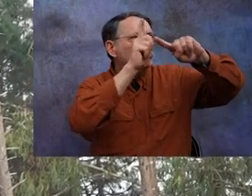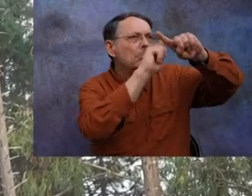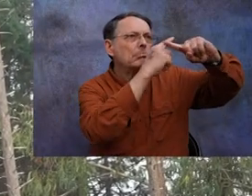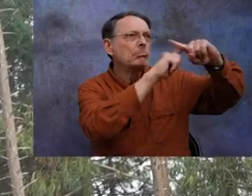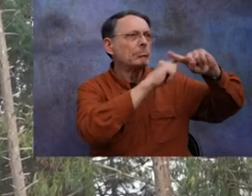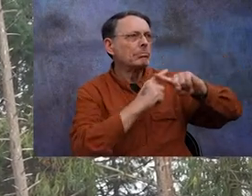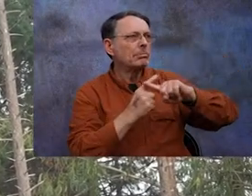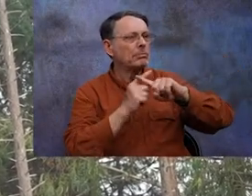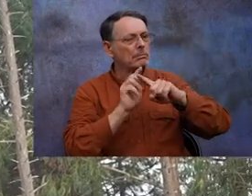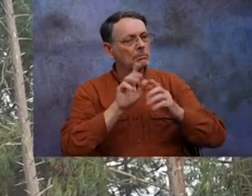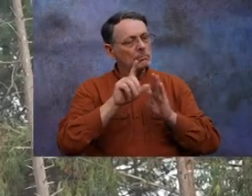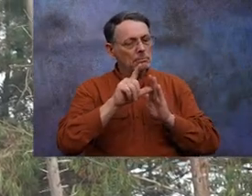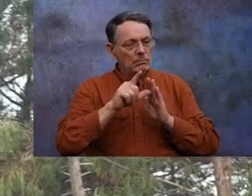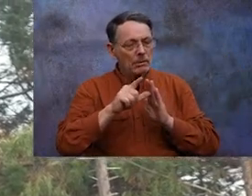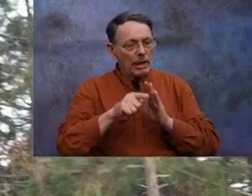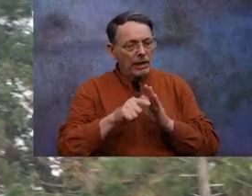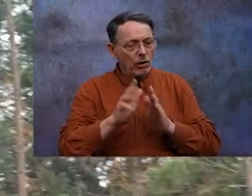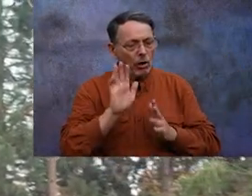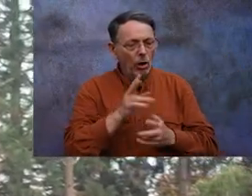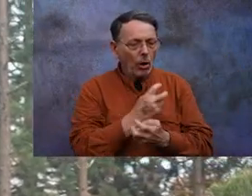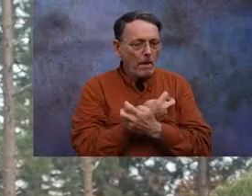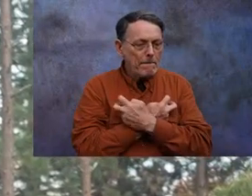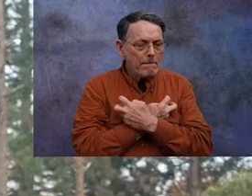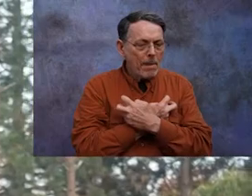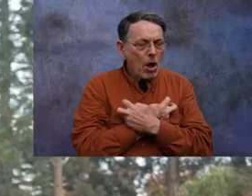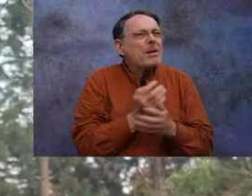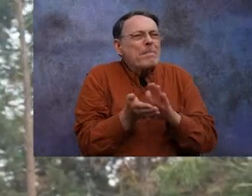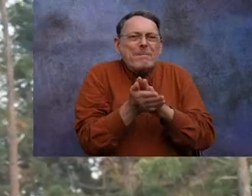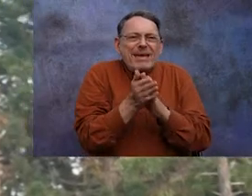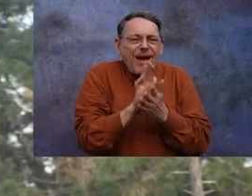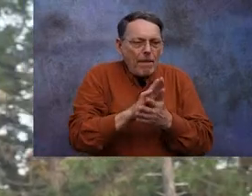become the loom she is